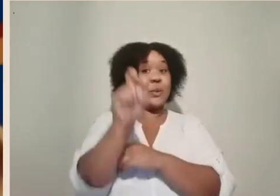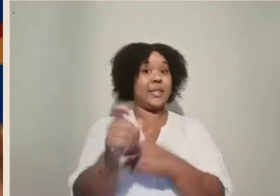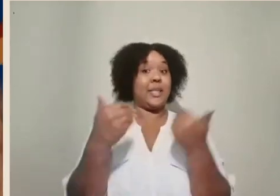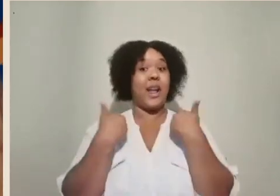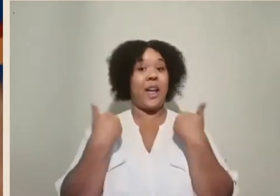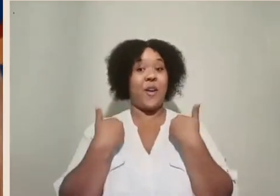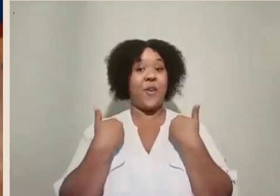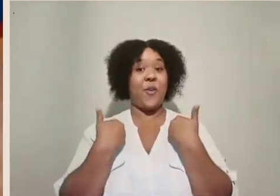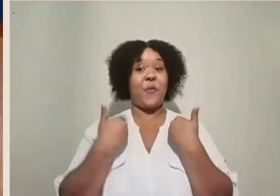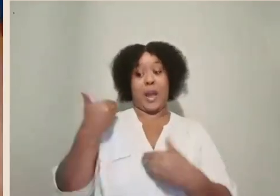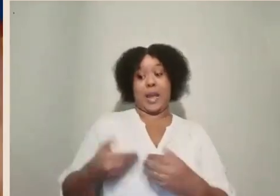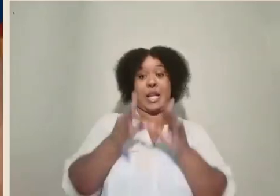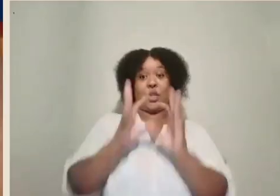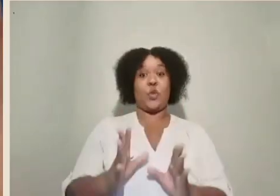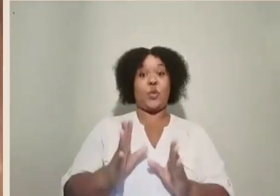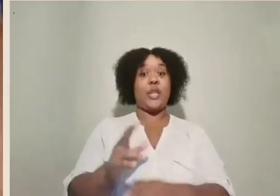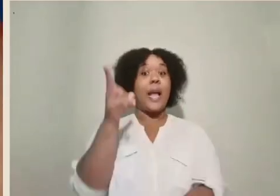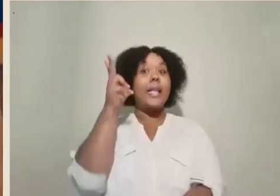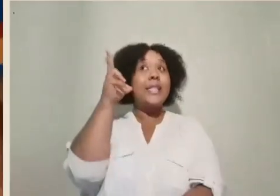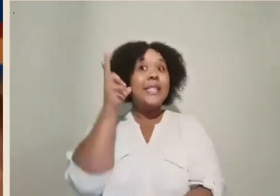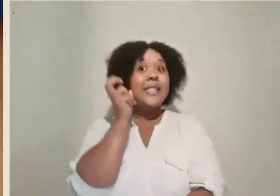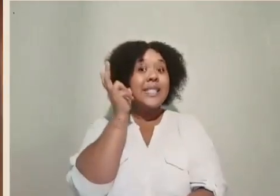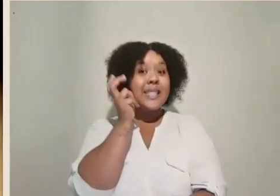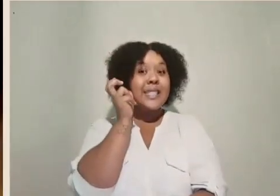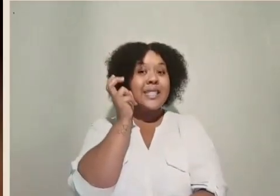have as interpreters, listen to the next